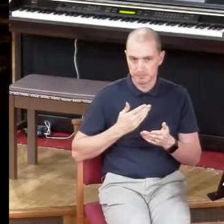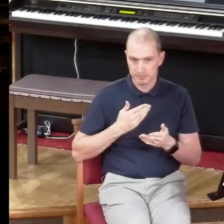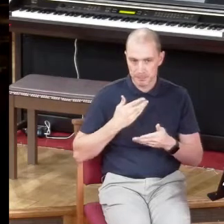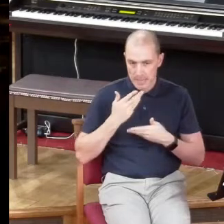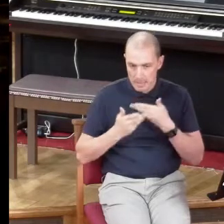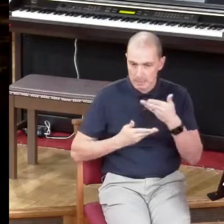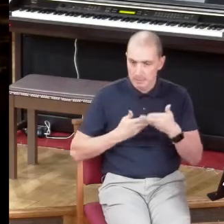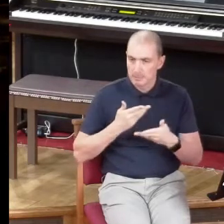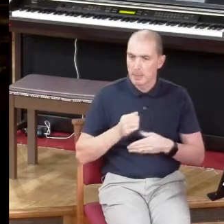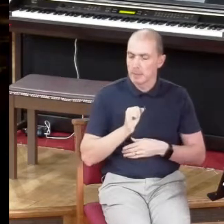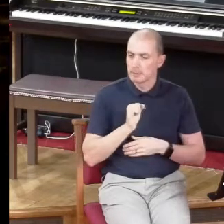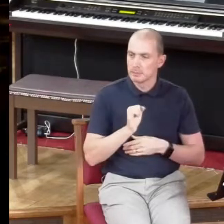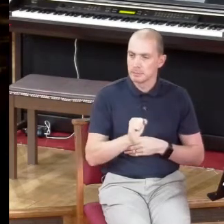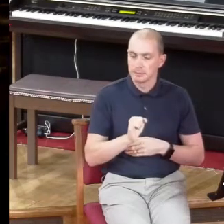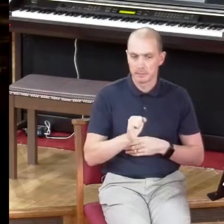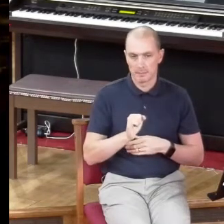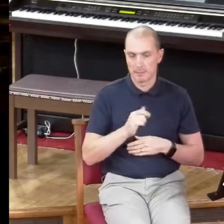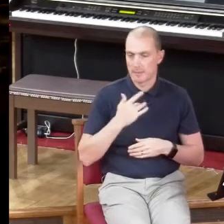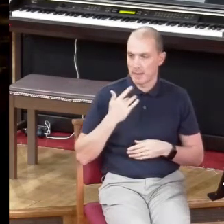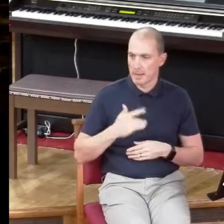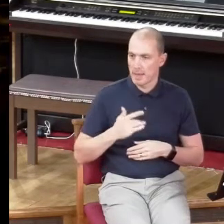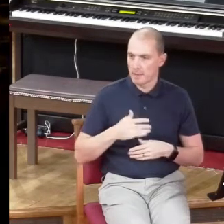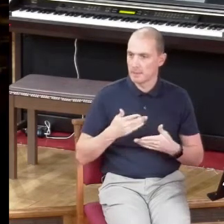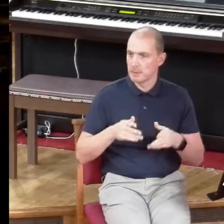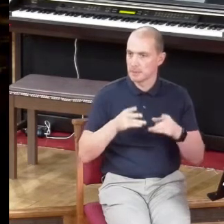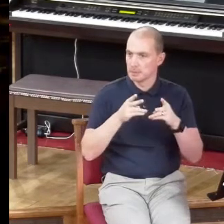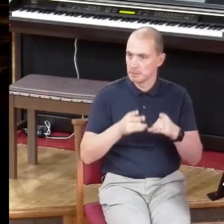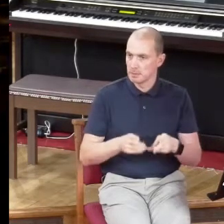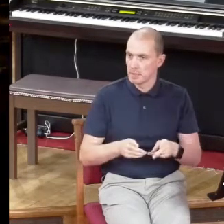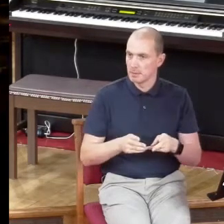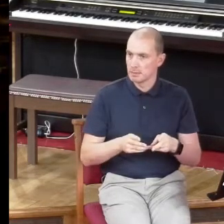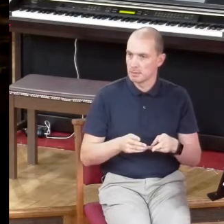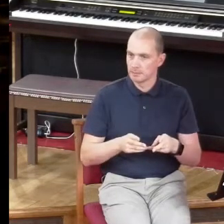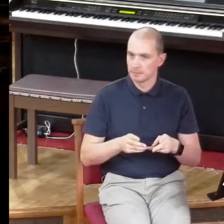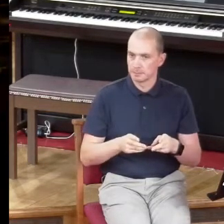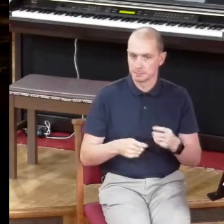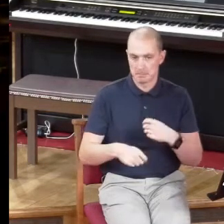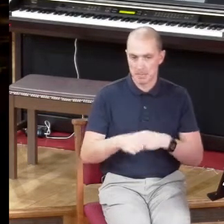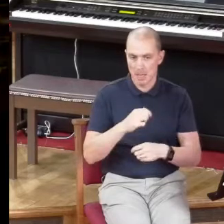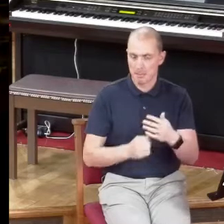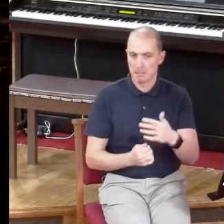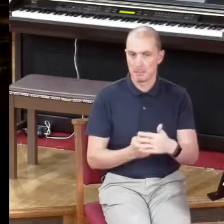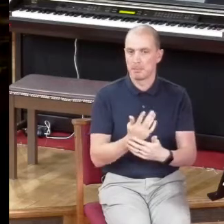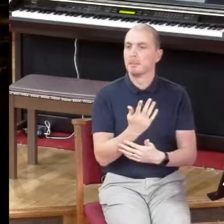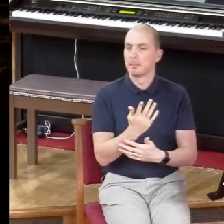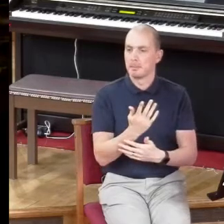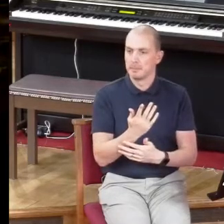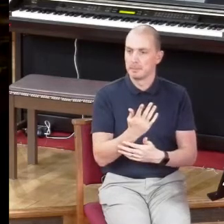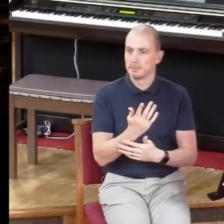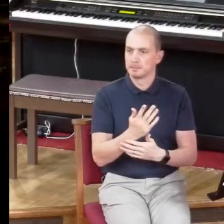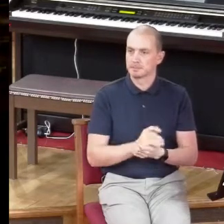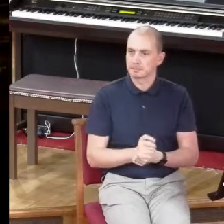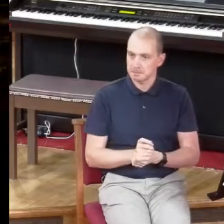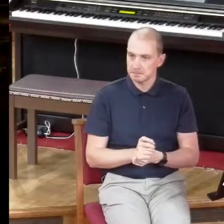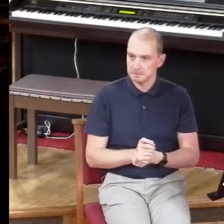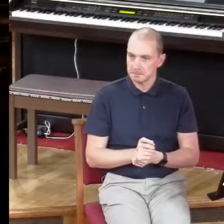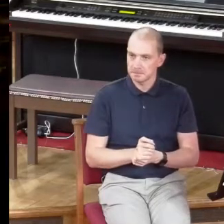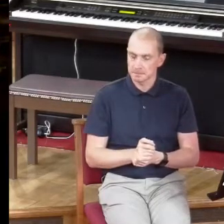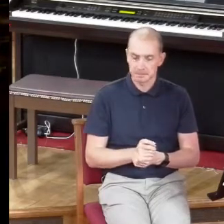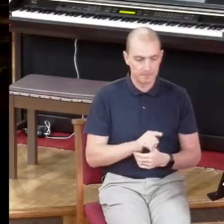his death, his resurrection for us. And it reminds us of this gospel that we have to proclaim. And that's the first line. We have a